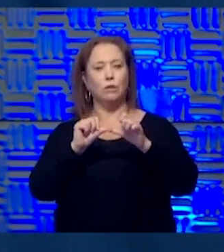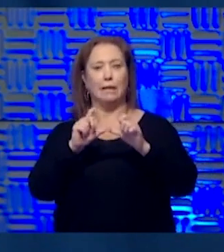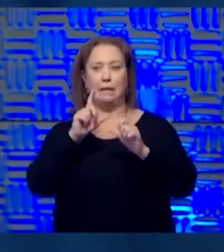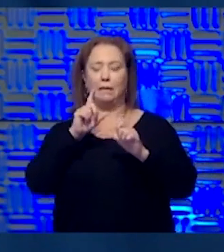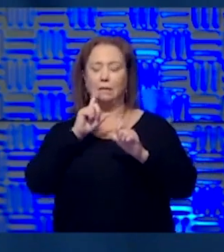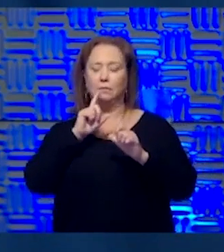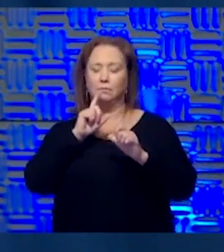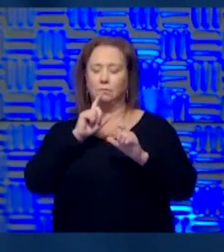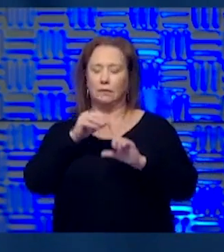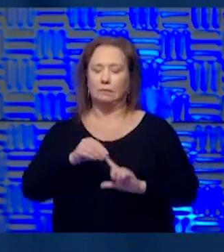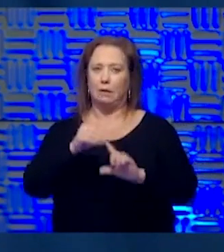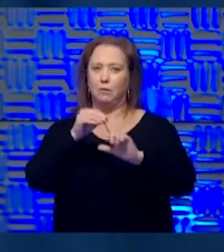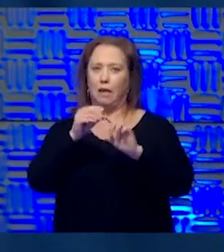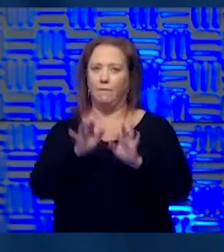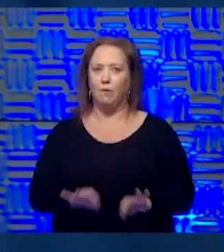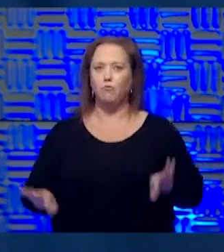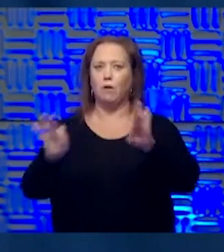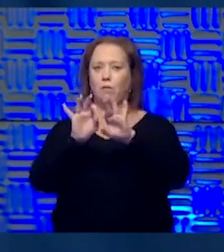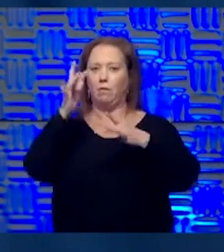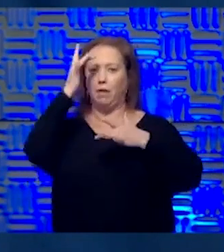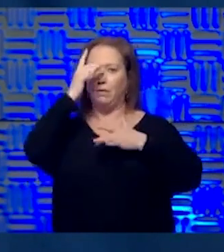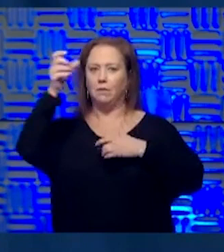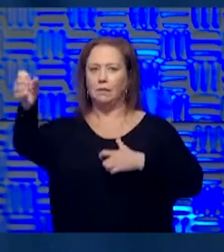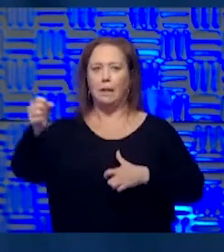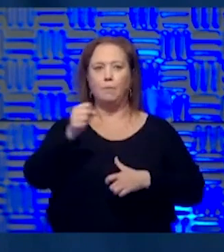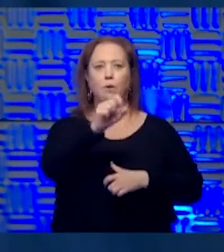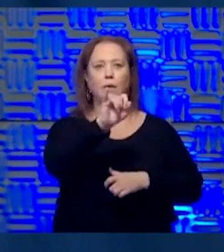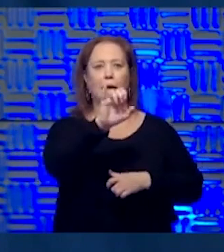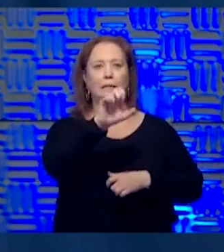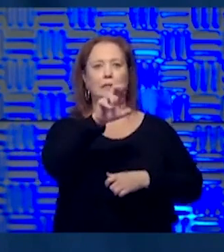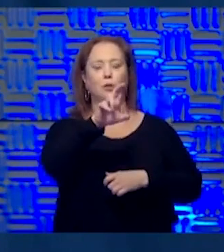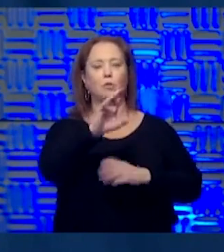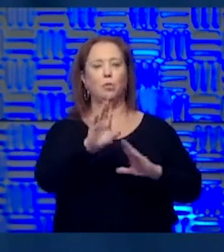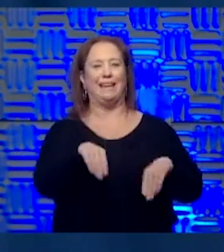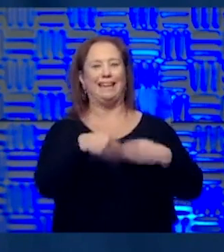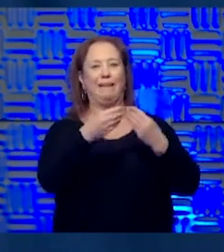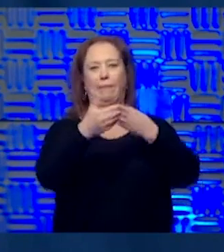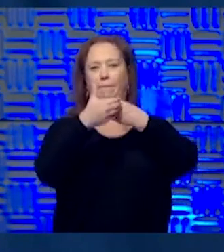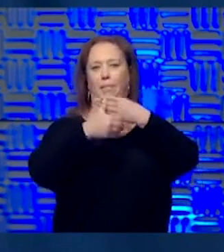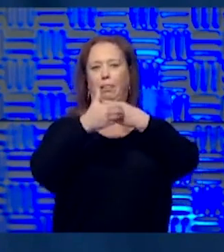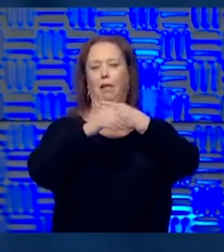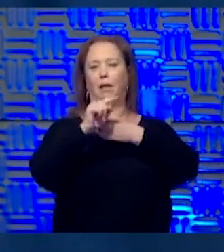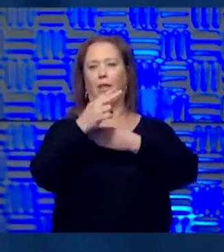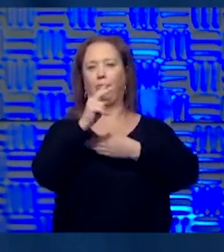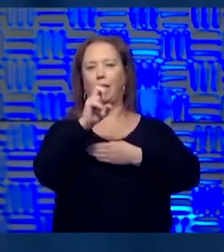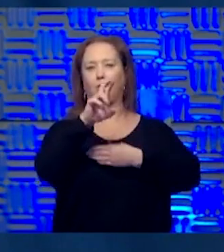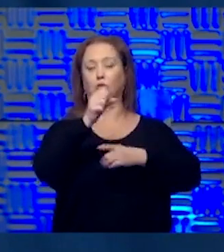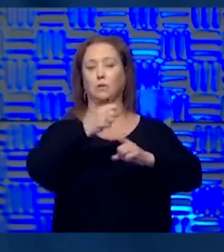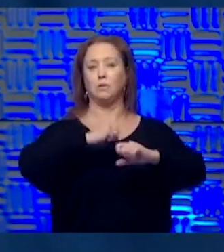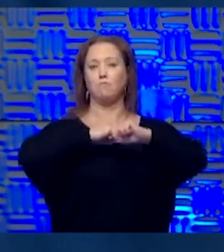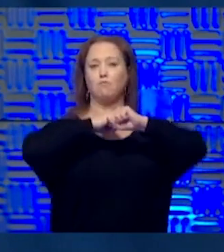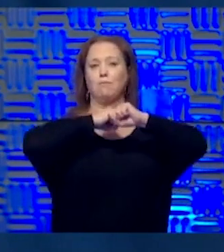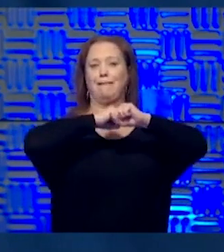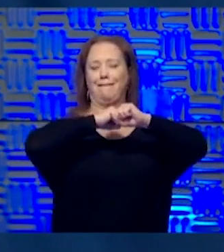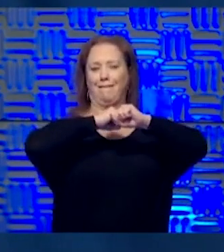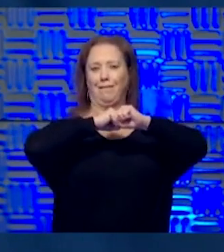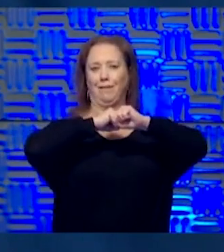critical illness and go to the ICU. They are put on blood thinners in an effort to protect against